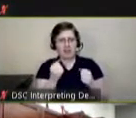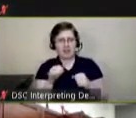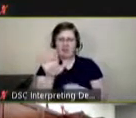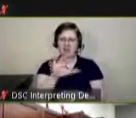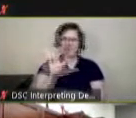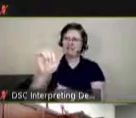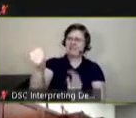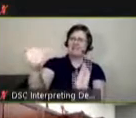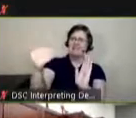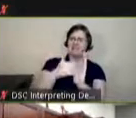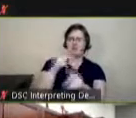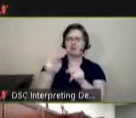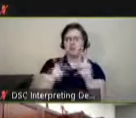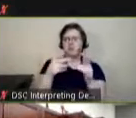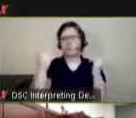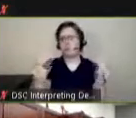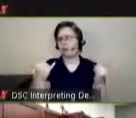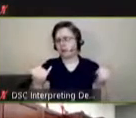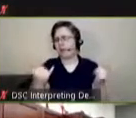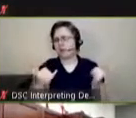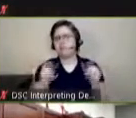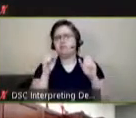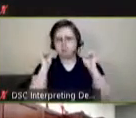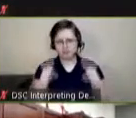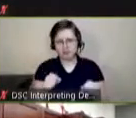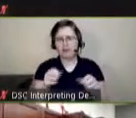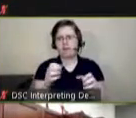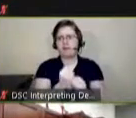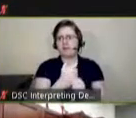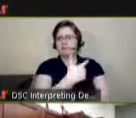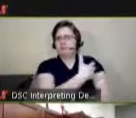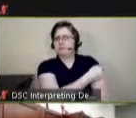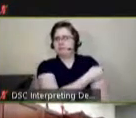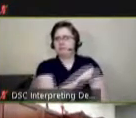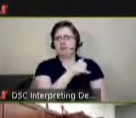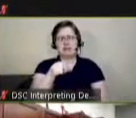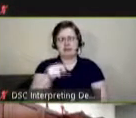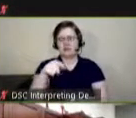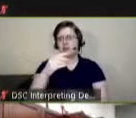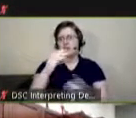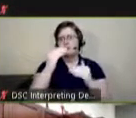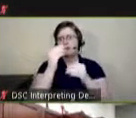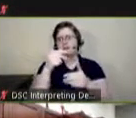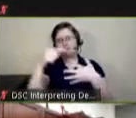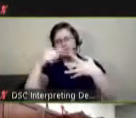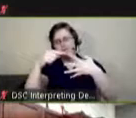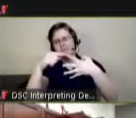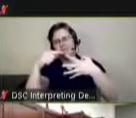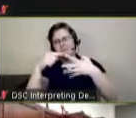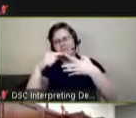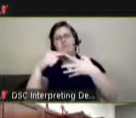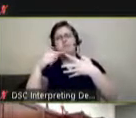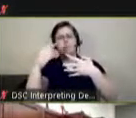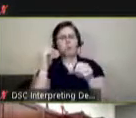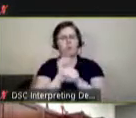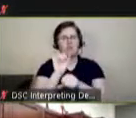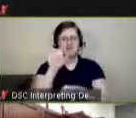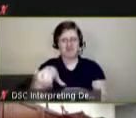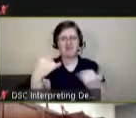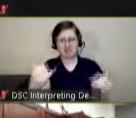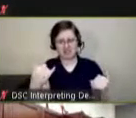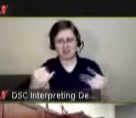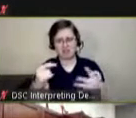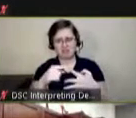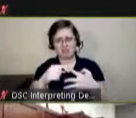10,000 individuals at this point in time. So again, this is phase one. This is what we're working on right now. And